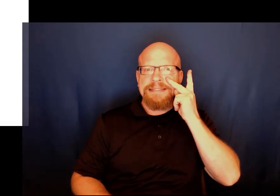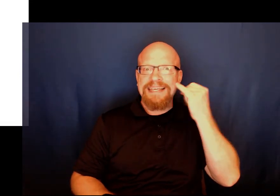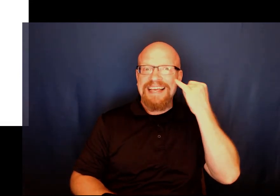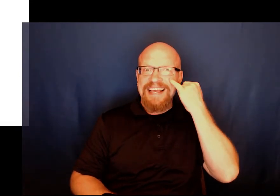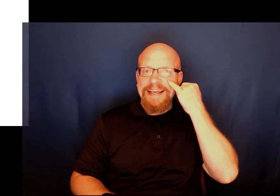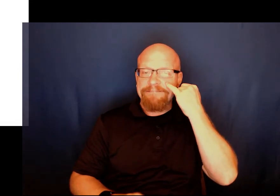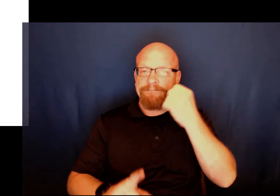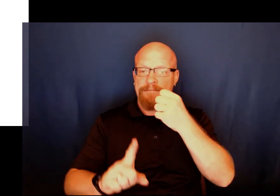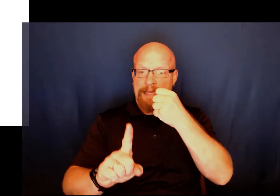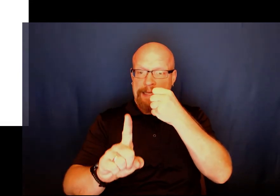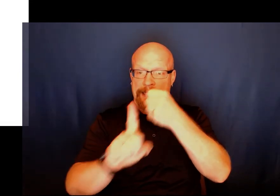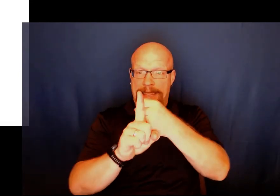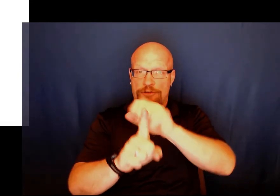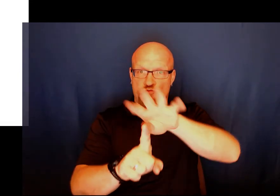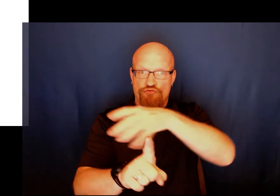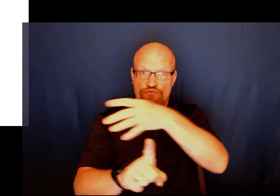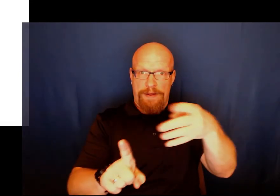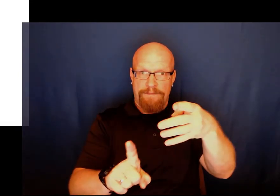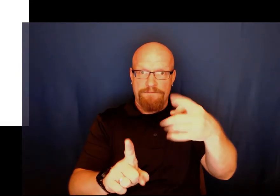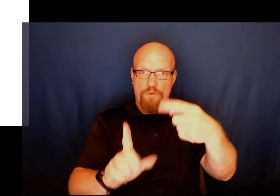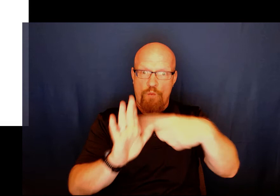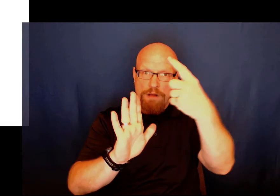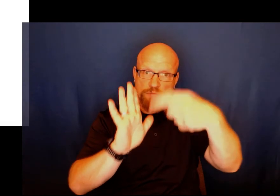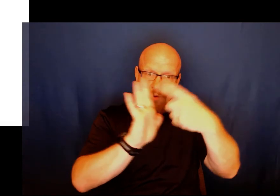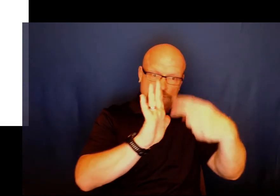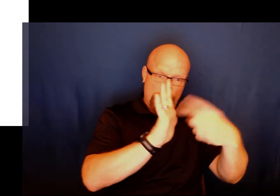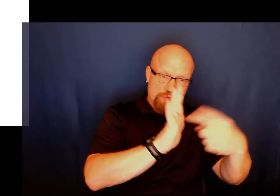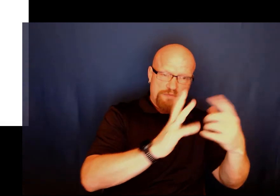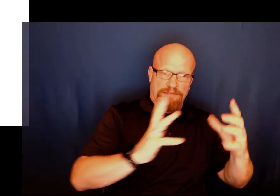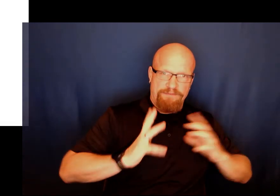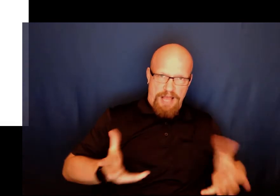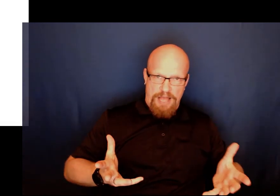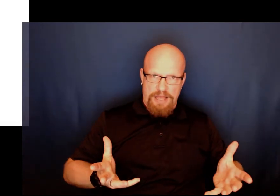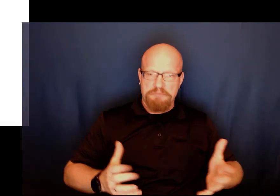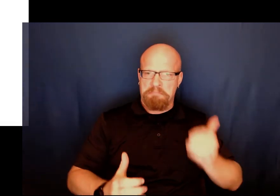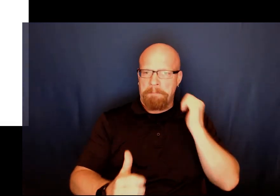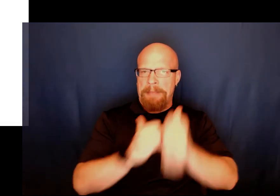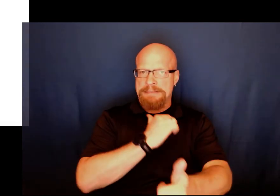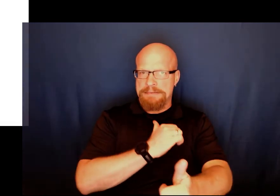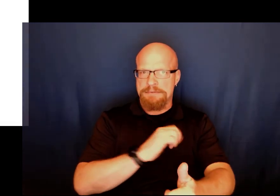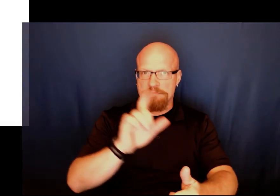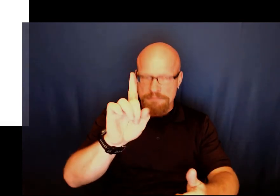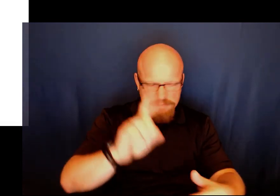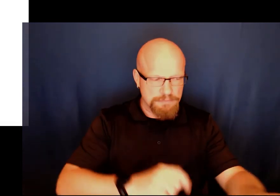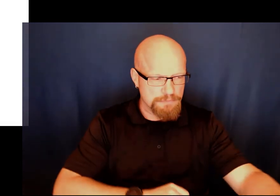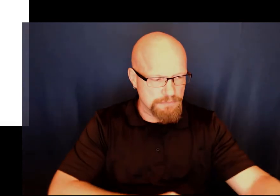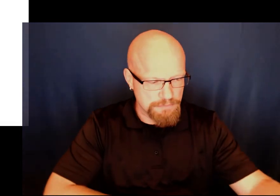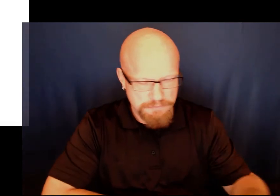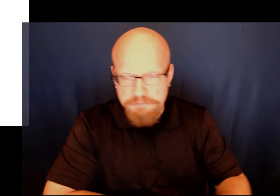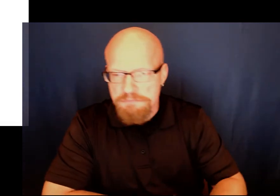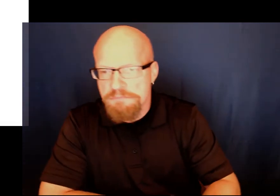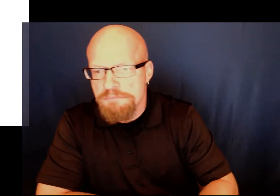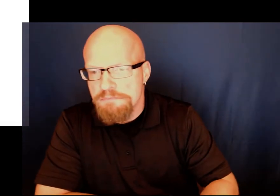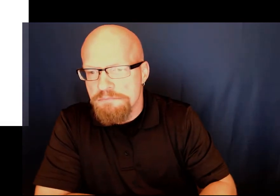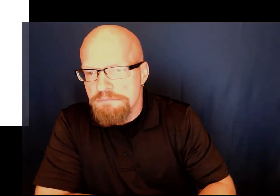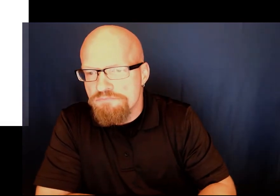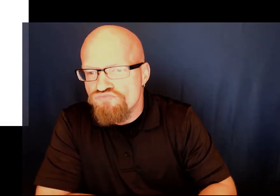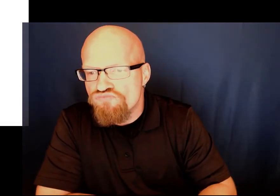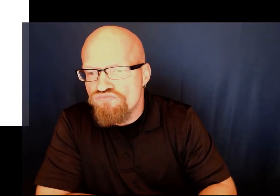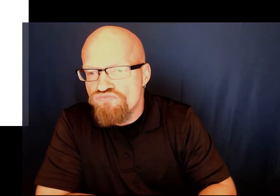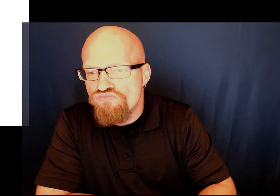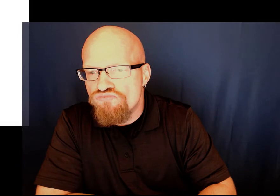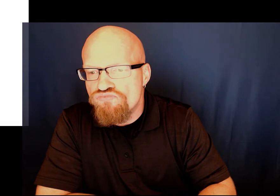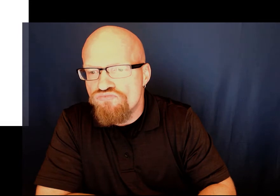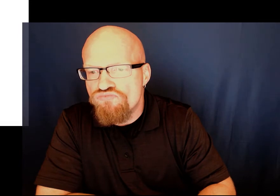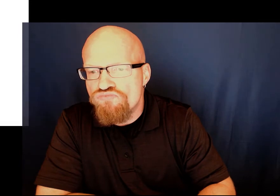and observe how many times the graph touches the red line. If it's only once, it is a function.